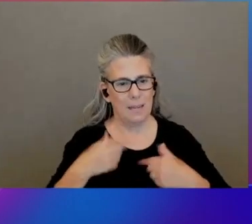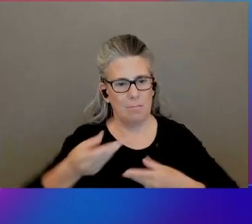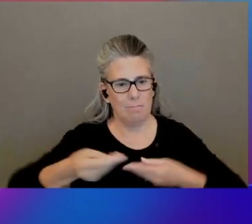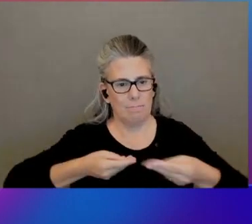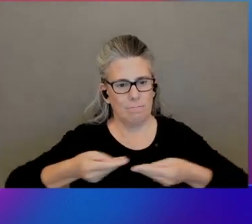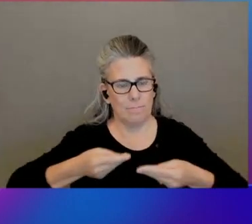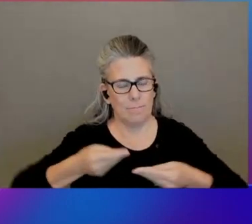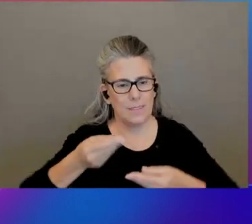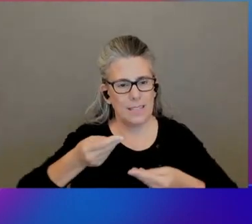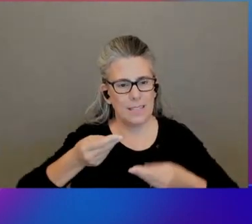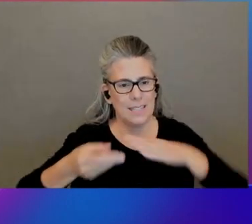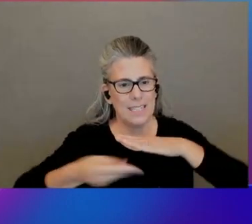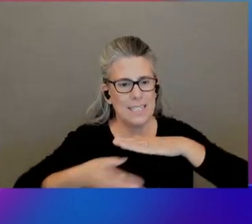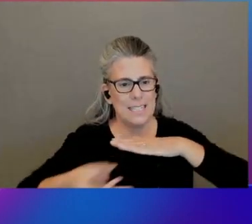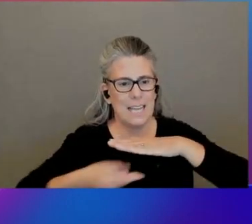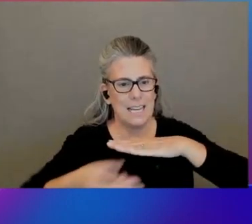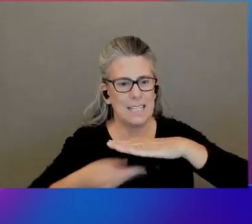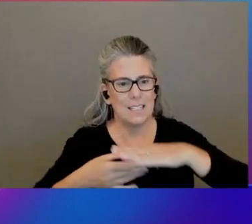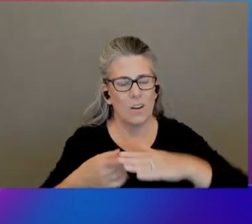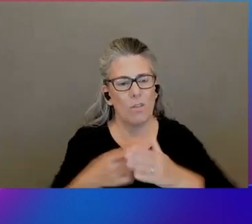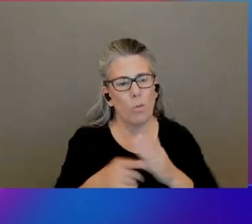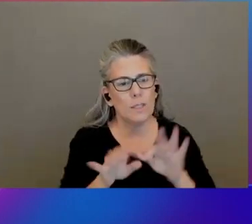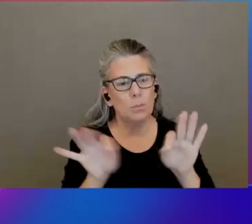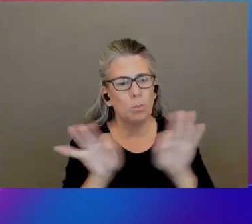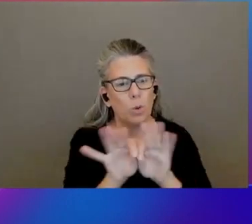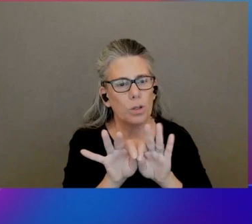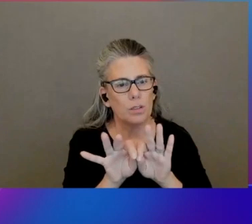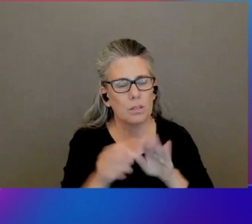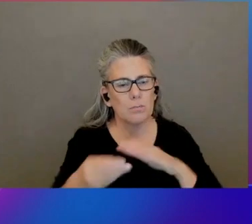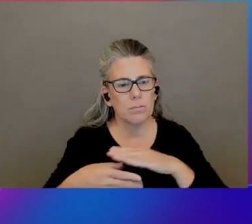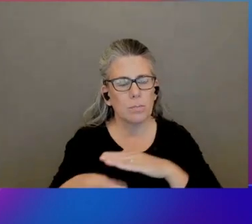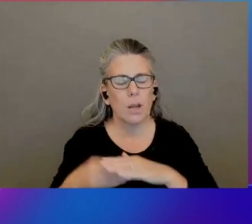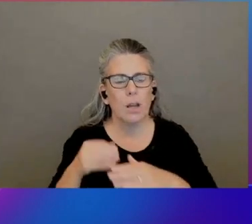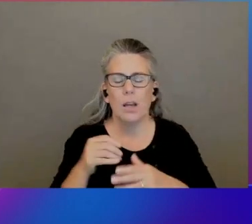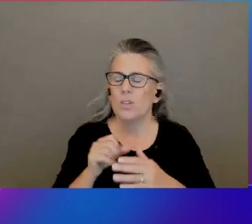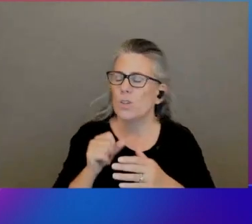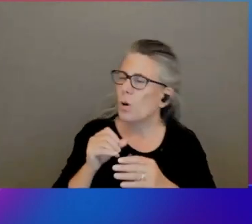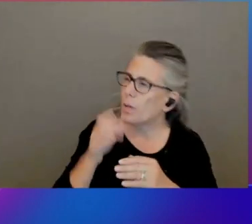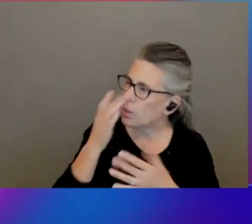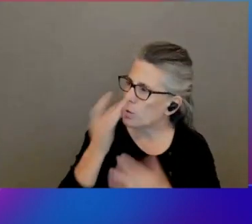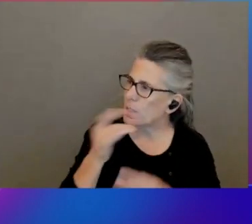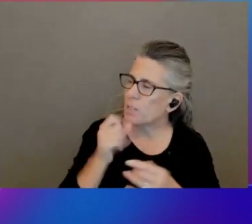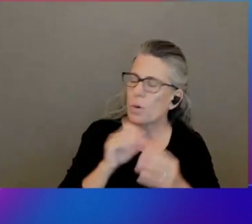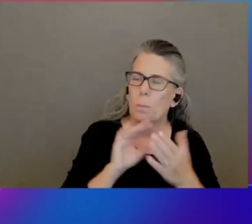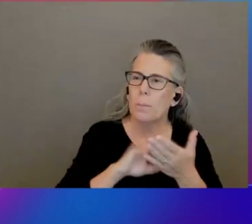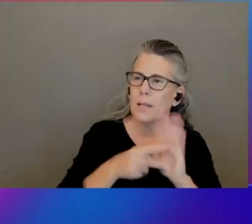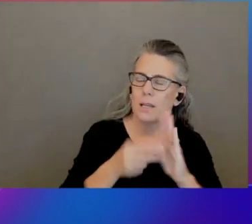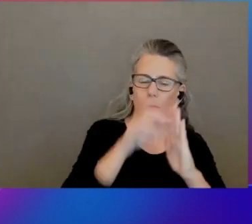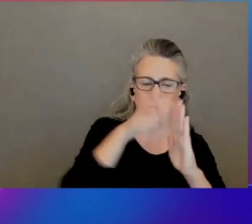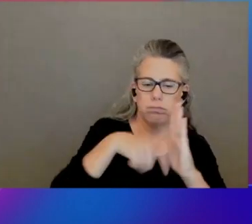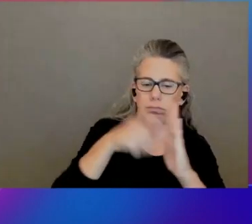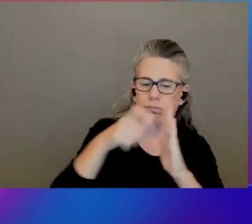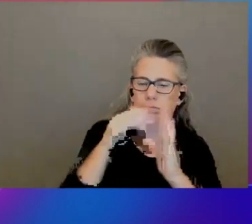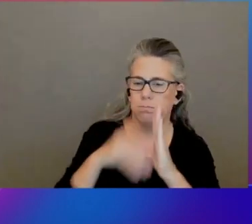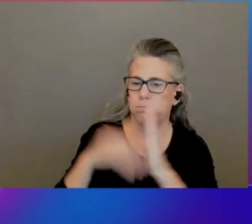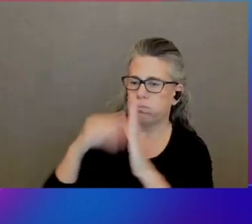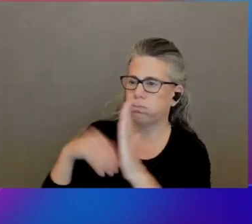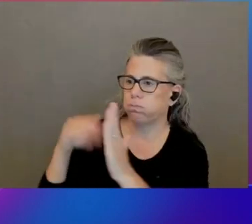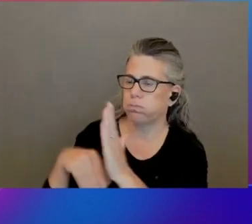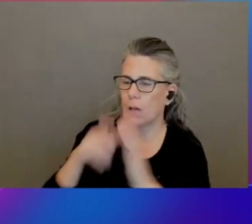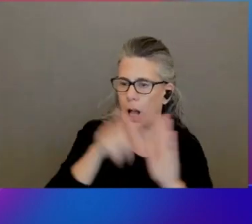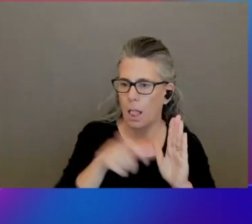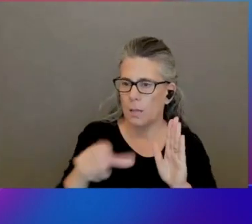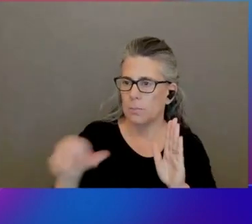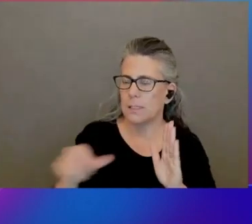totally imagine plugging in a bunch of columns of data and not even knowing, which signals were the most important. And here the service's total time